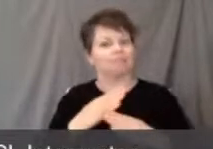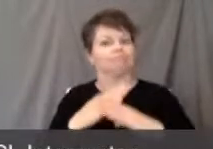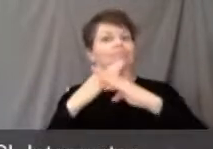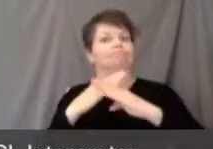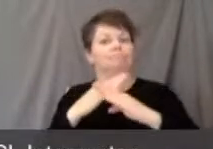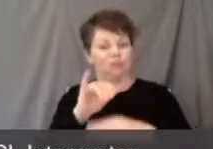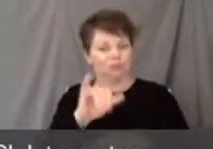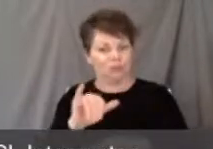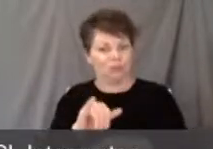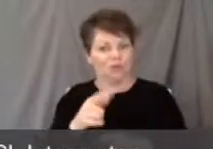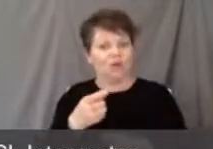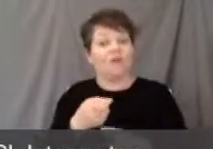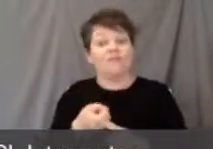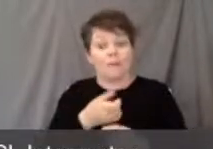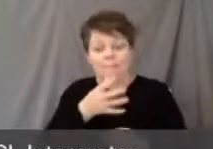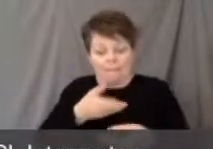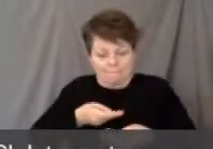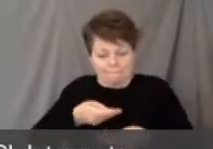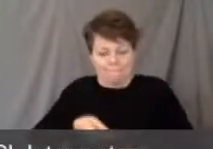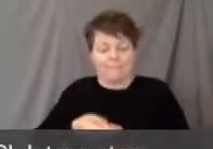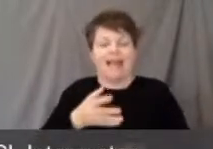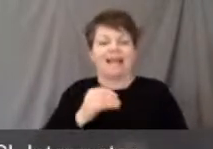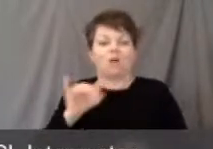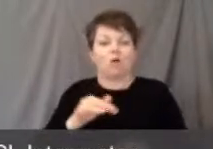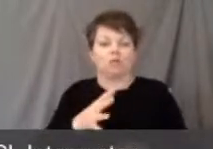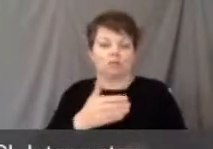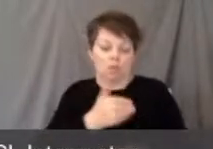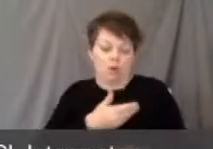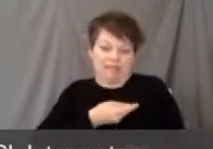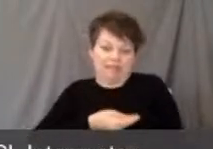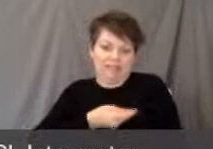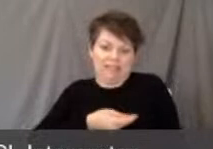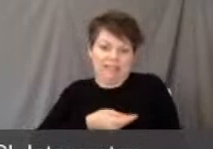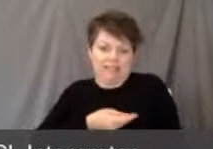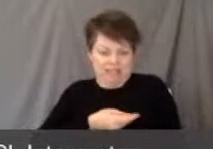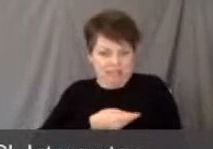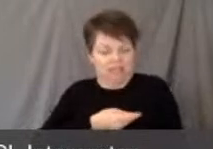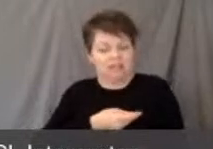mom. And then it can also be passed through breastfeeding to help baby stay healthy.